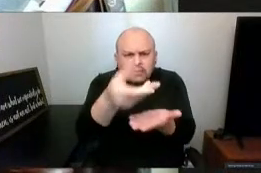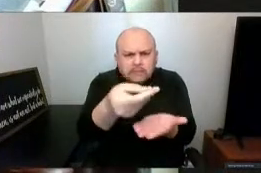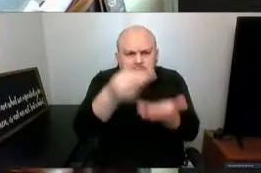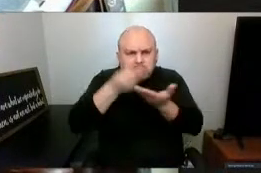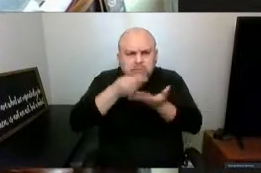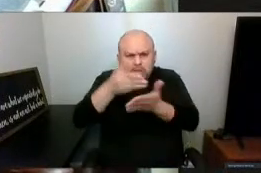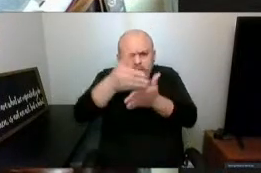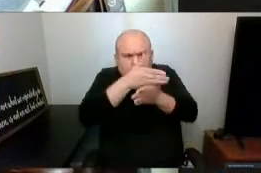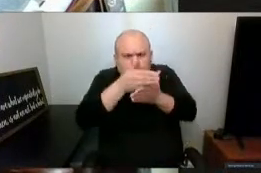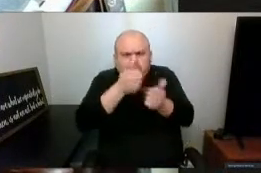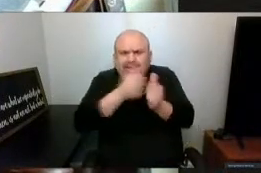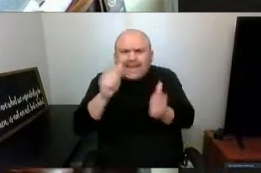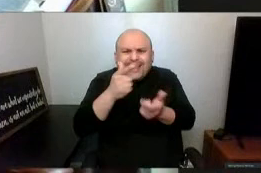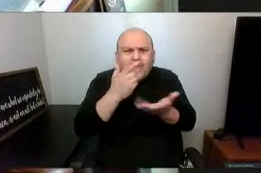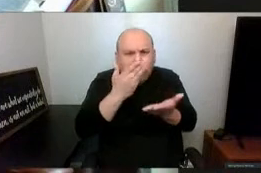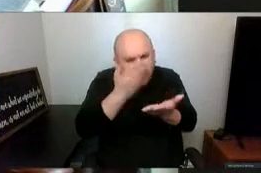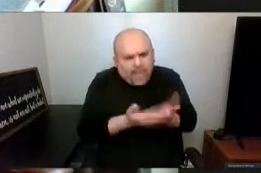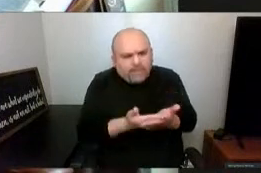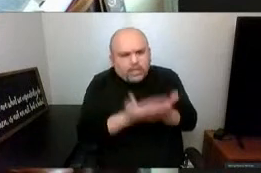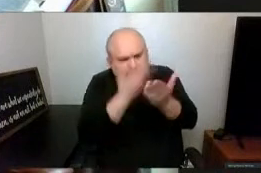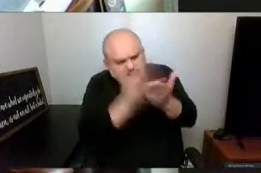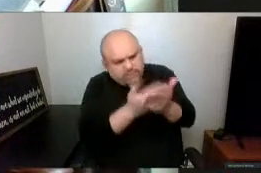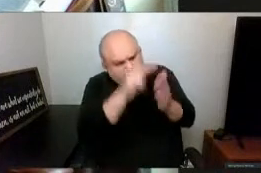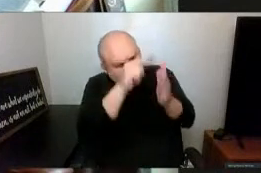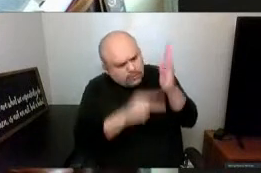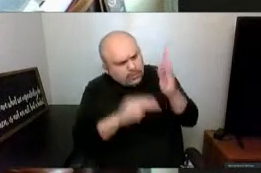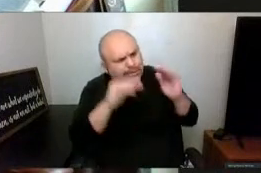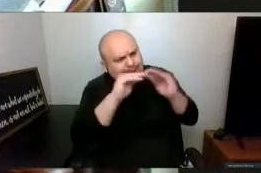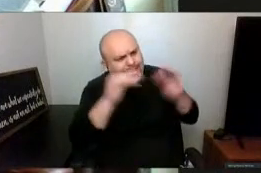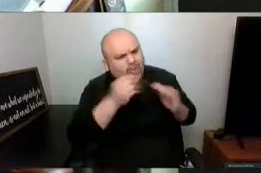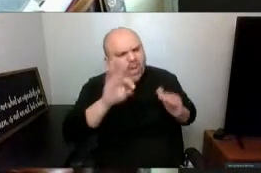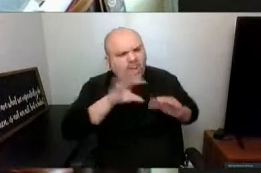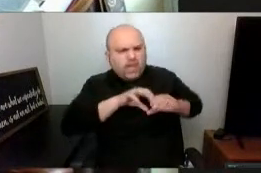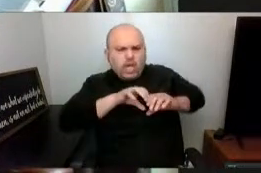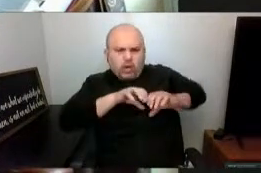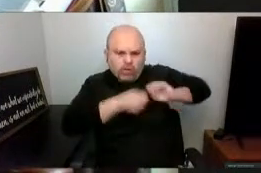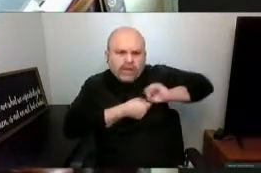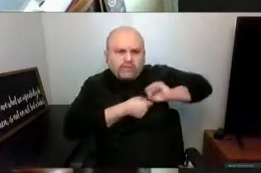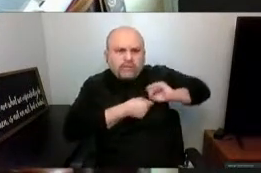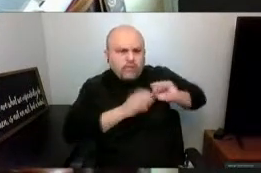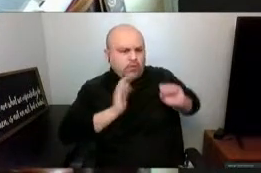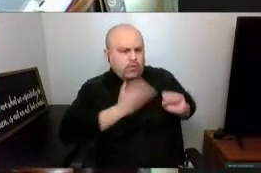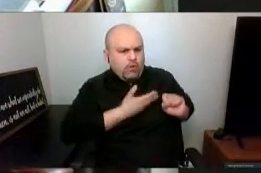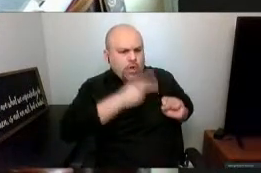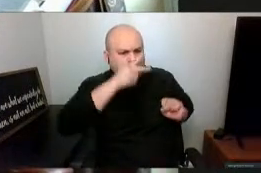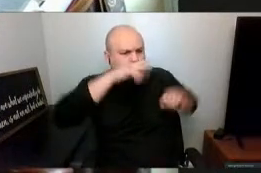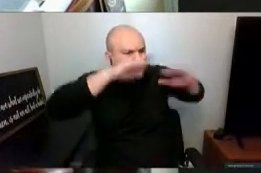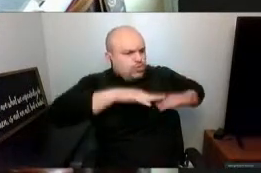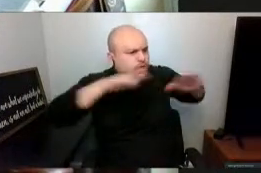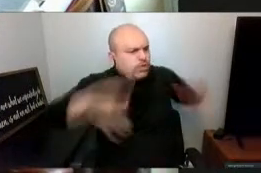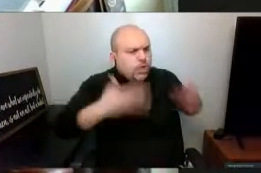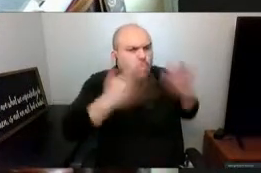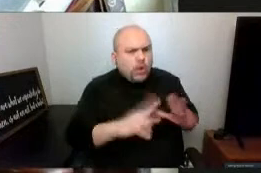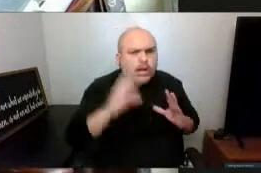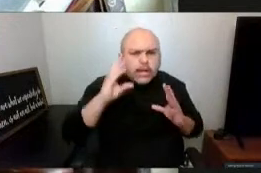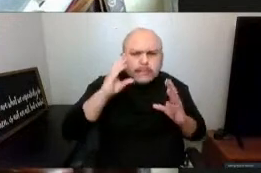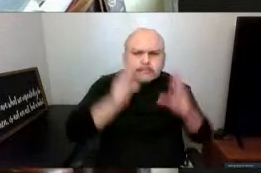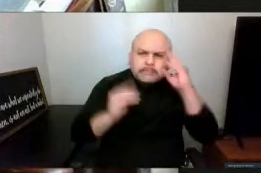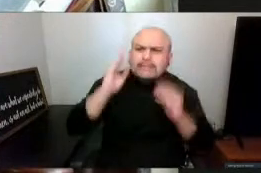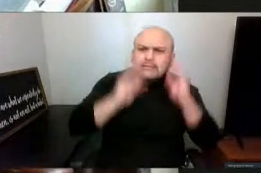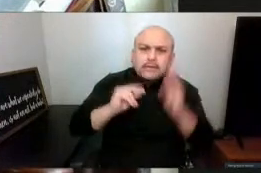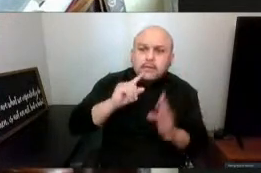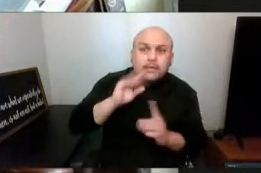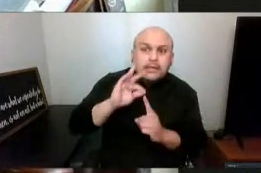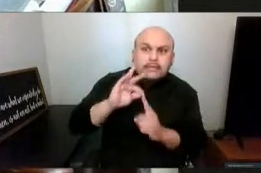evidence in reference to just the level of grief that our children are experiencing, and especially it's all